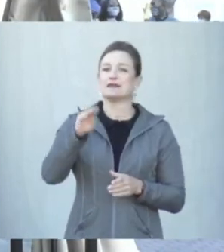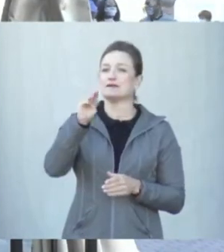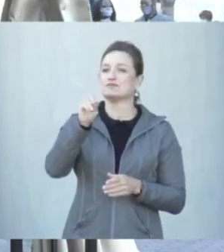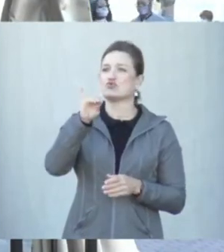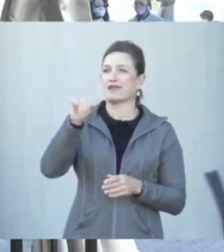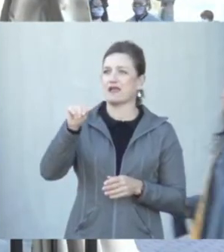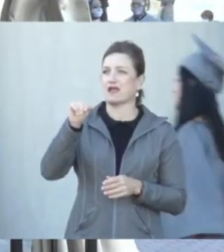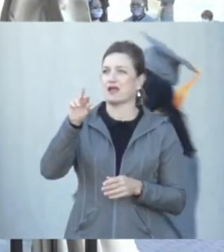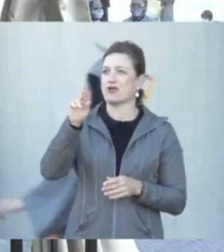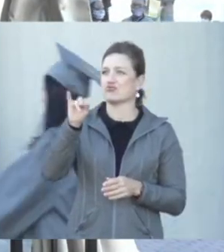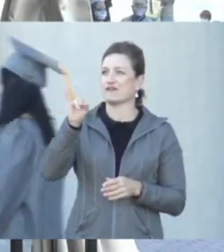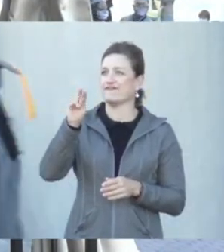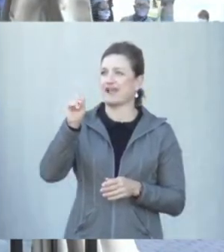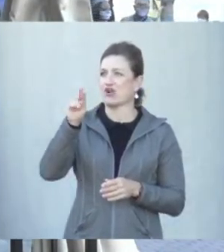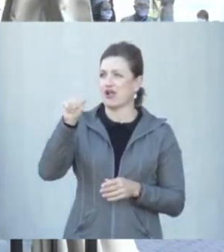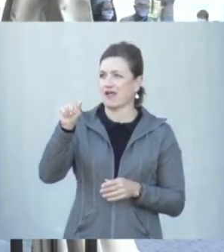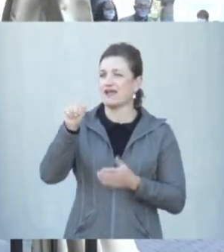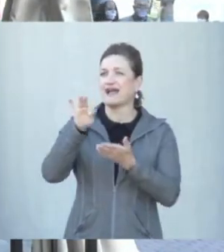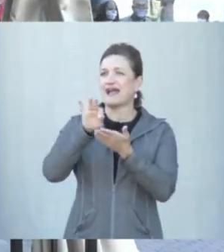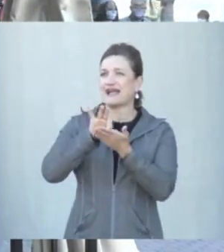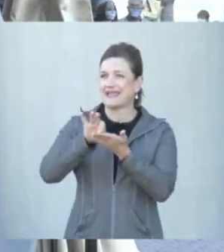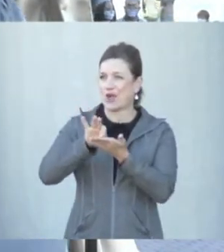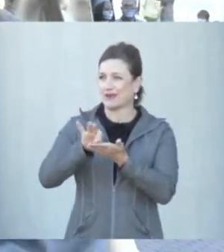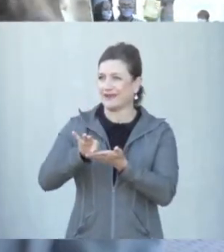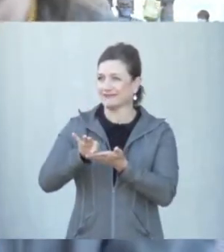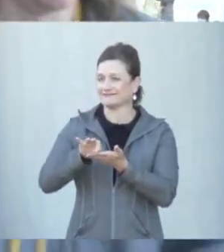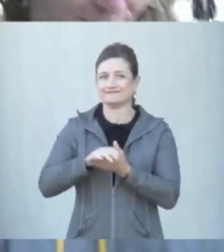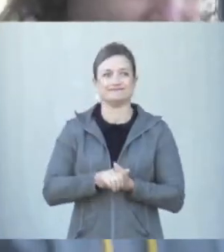Maria Ribeiro, Accounting.